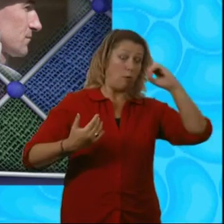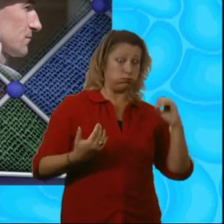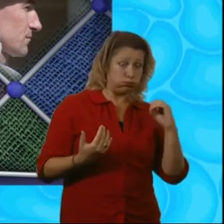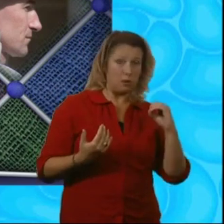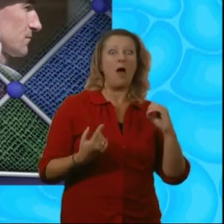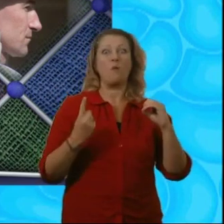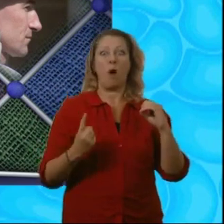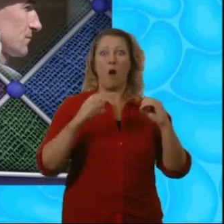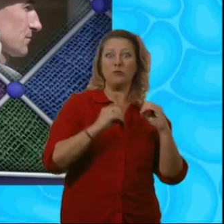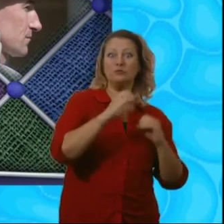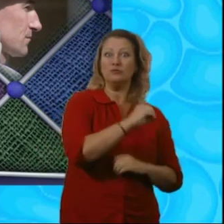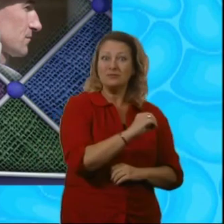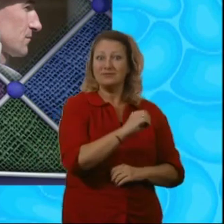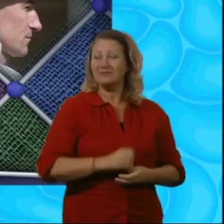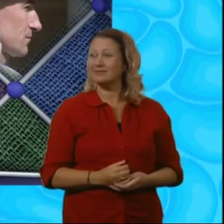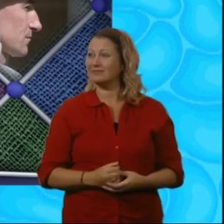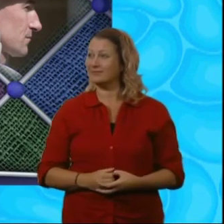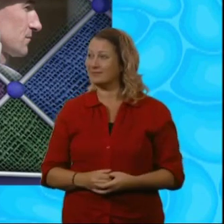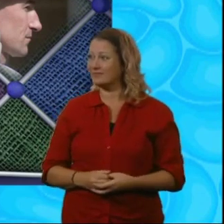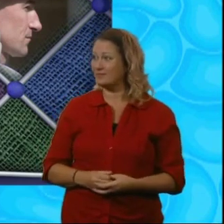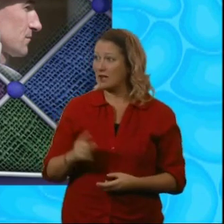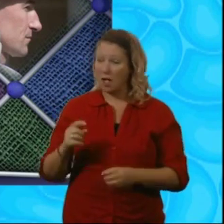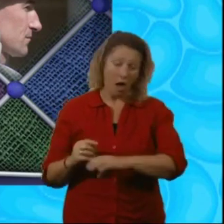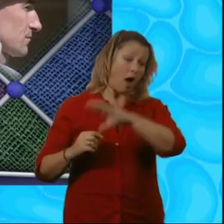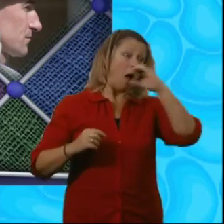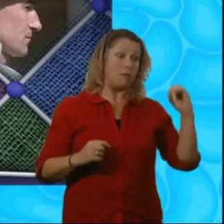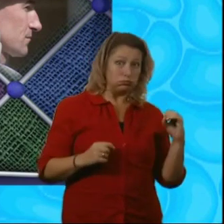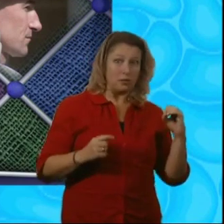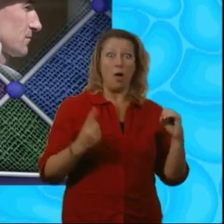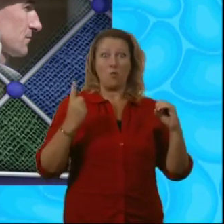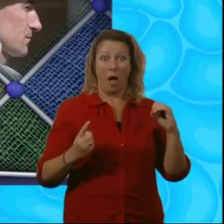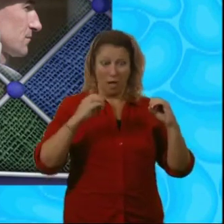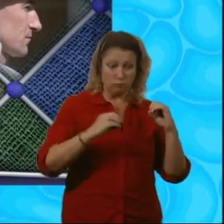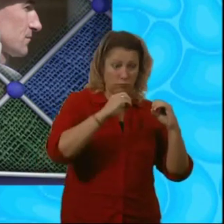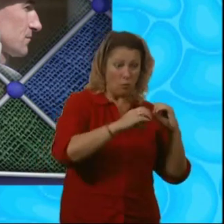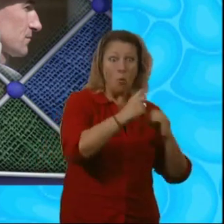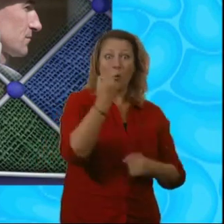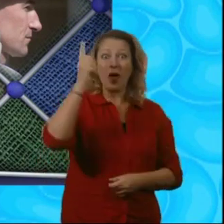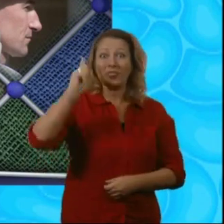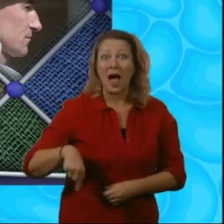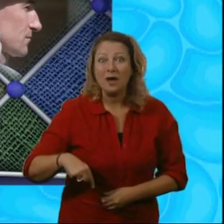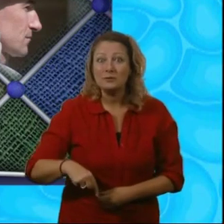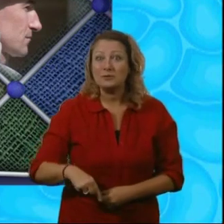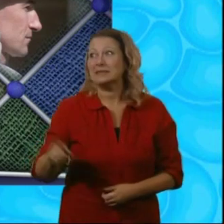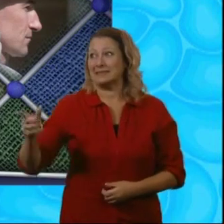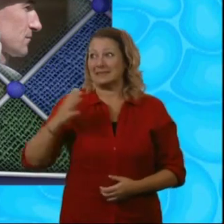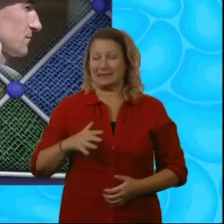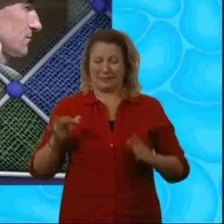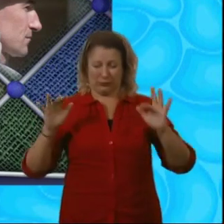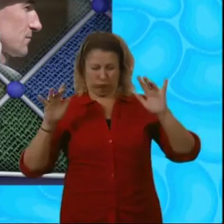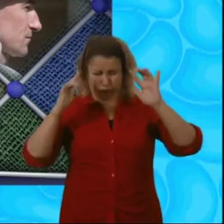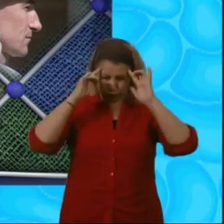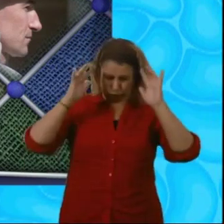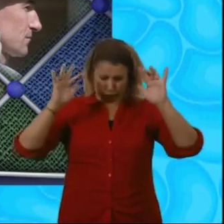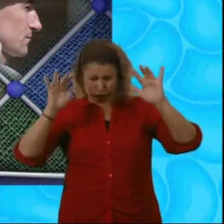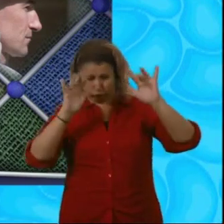it 100. And another zero made it 1,000. We needed 1,000 fingers to handle such powerful